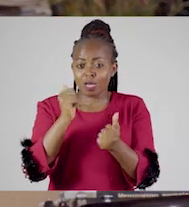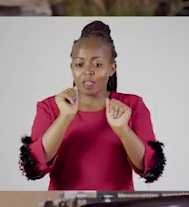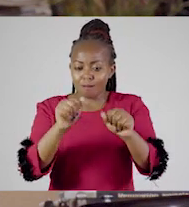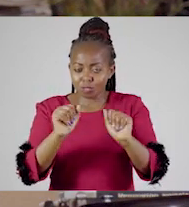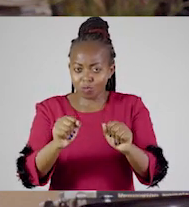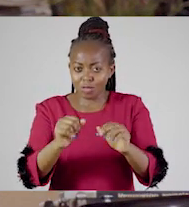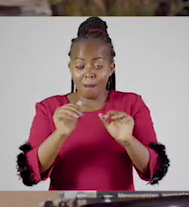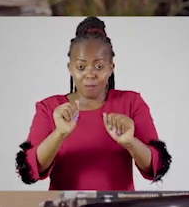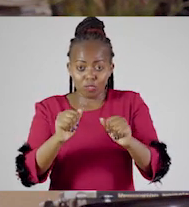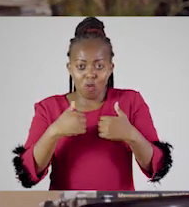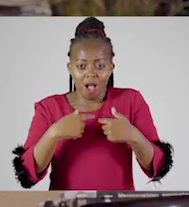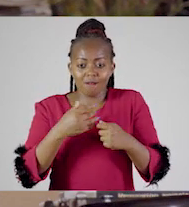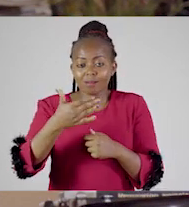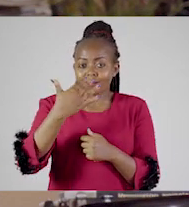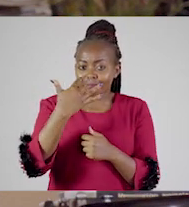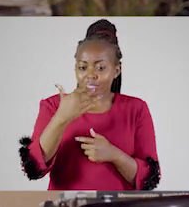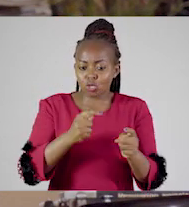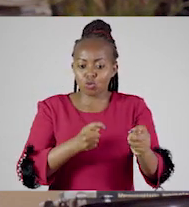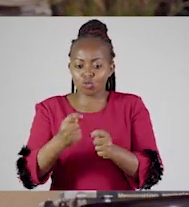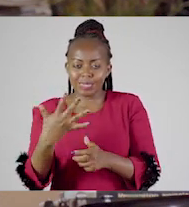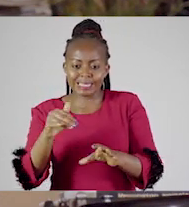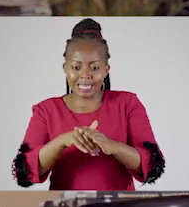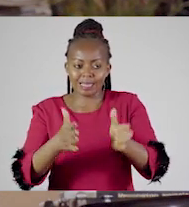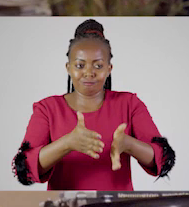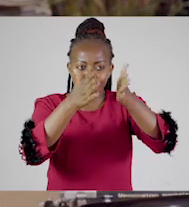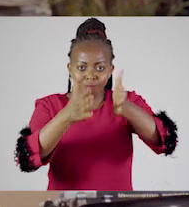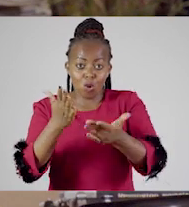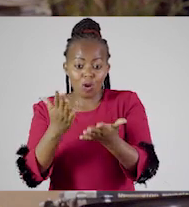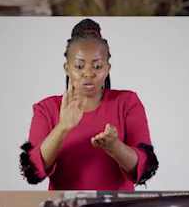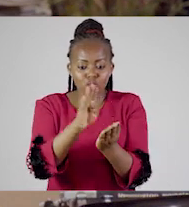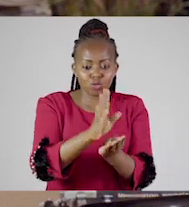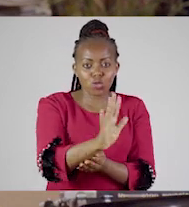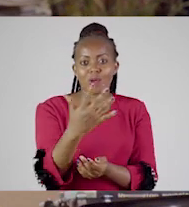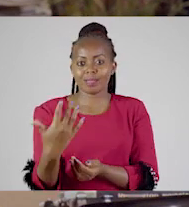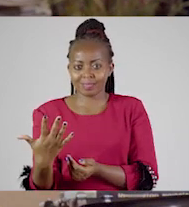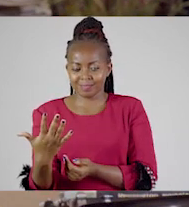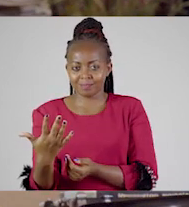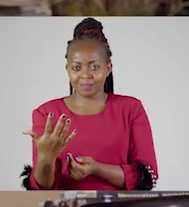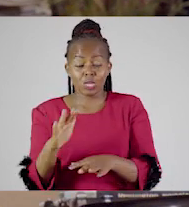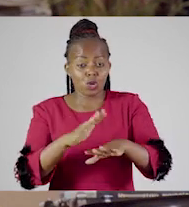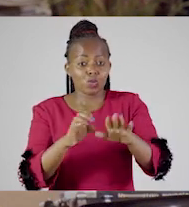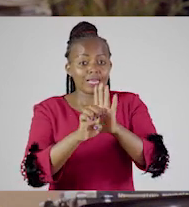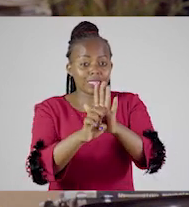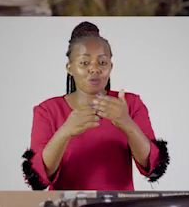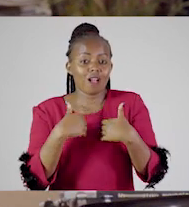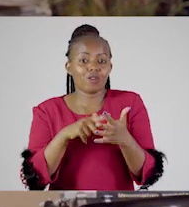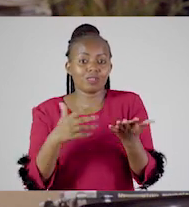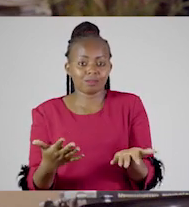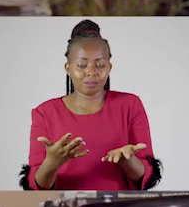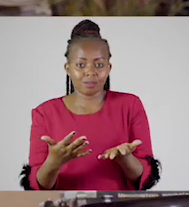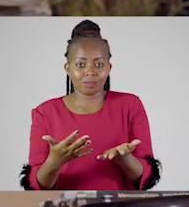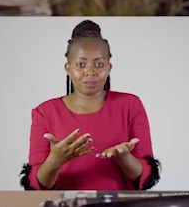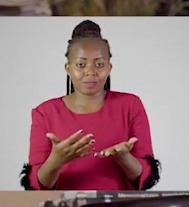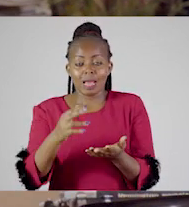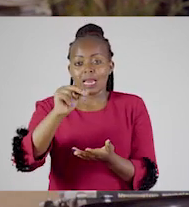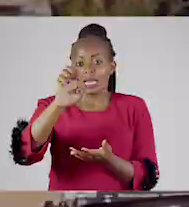may install some dust control features in the building where your archive is stored. A good example is window blinds